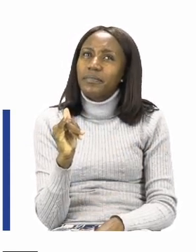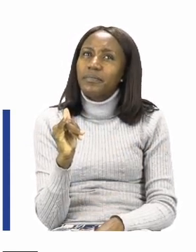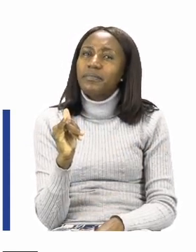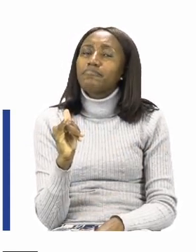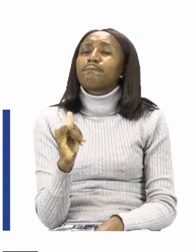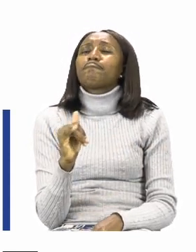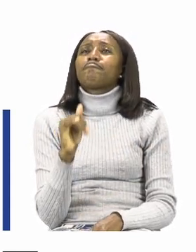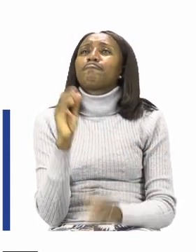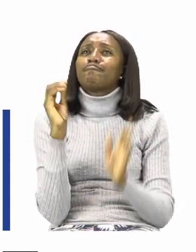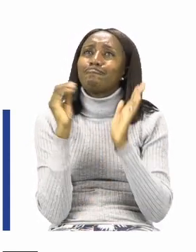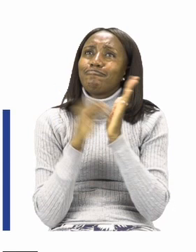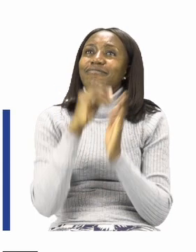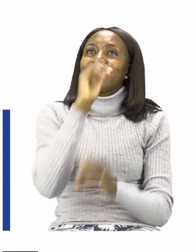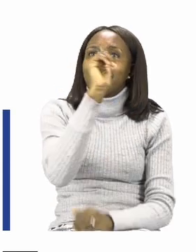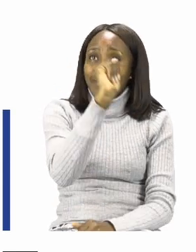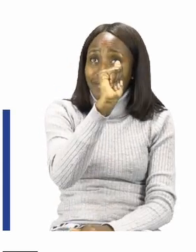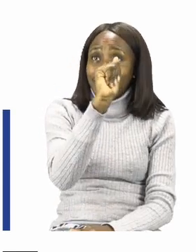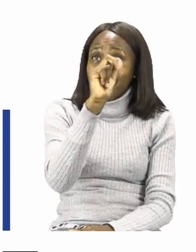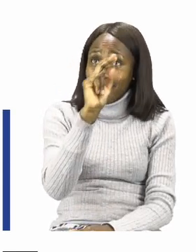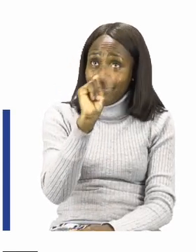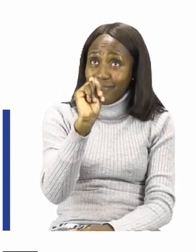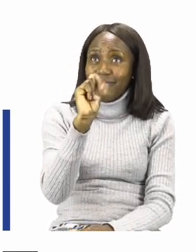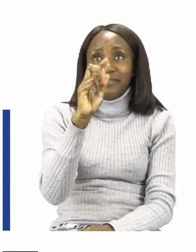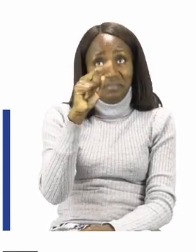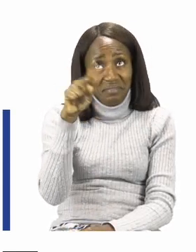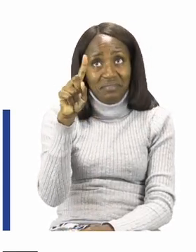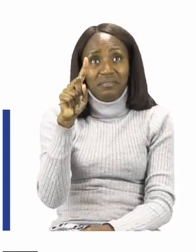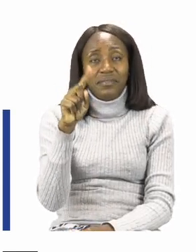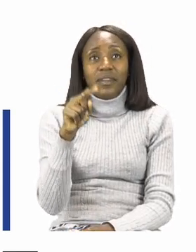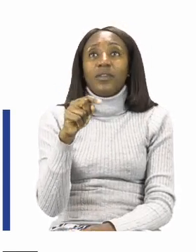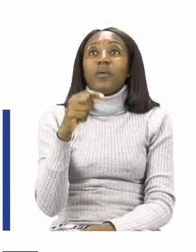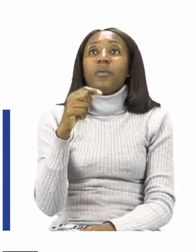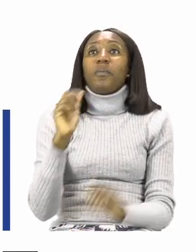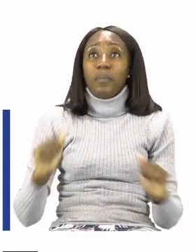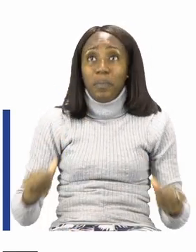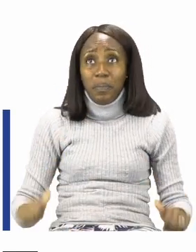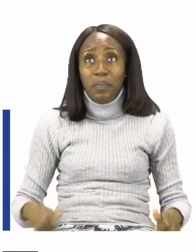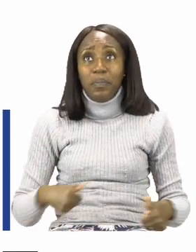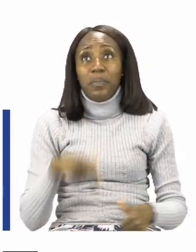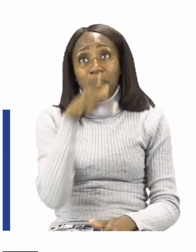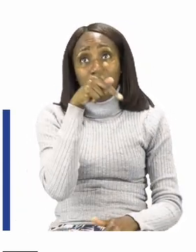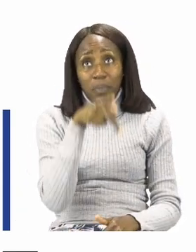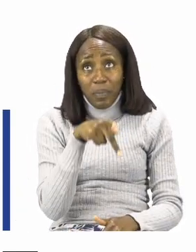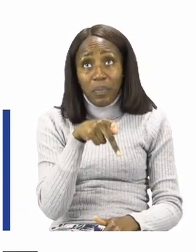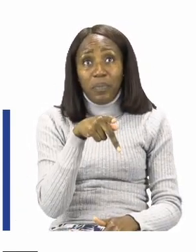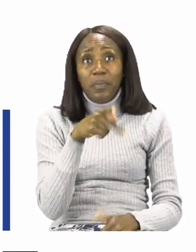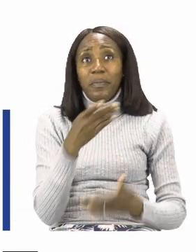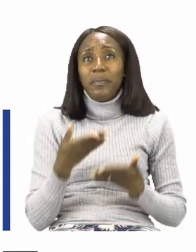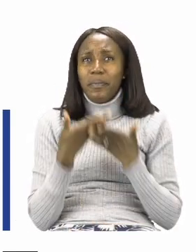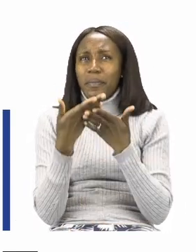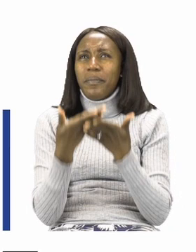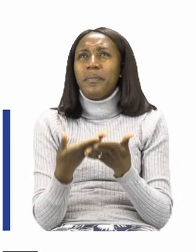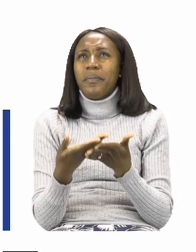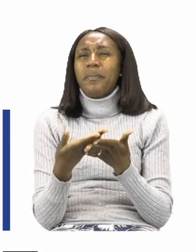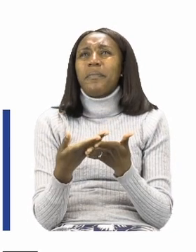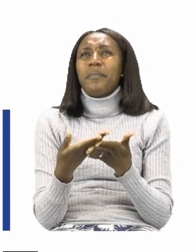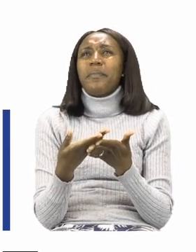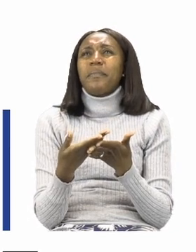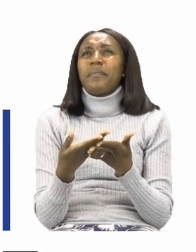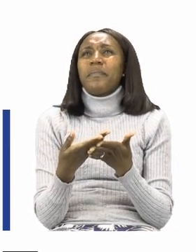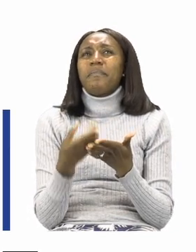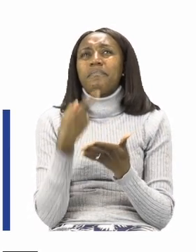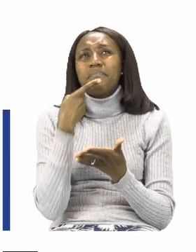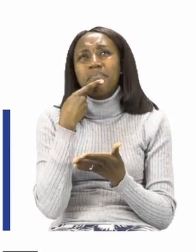And that's right. So we read, Paul helped an old man